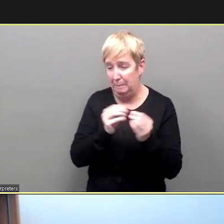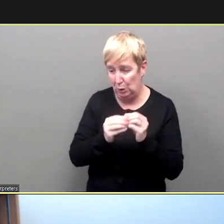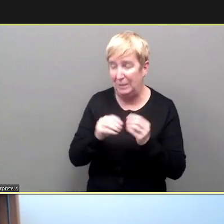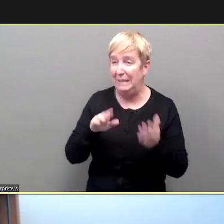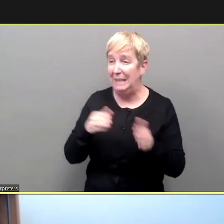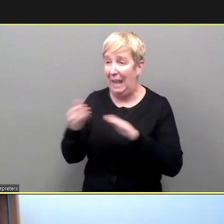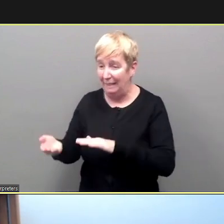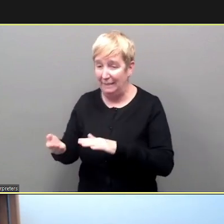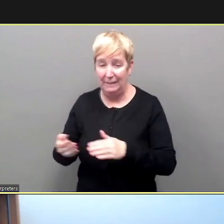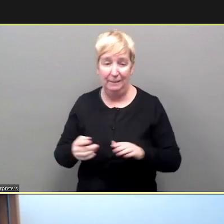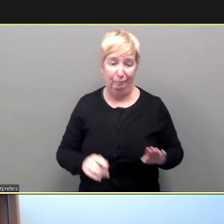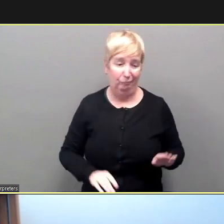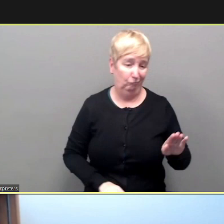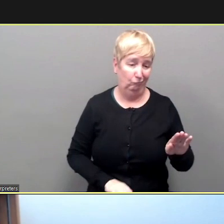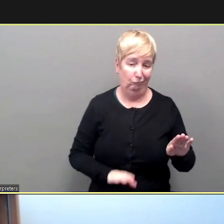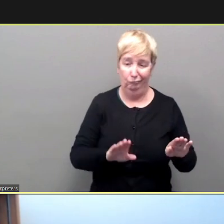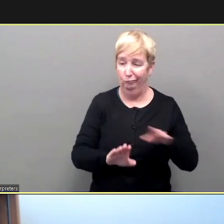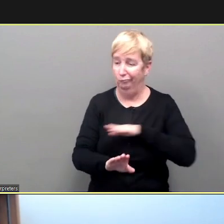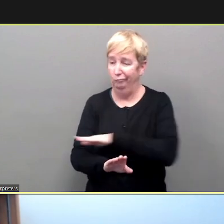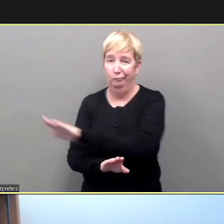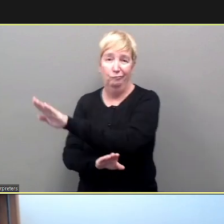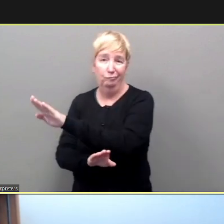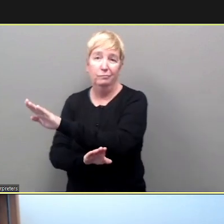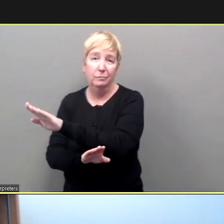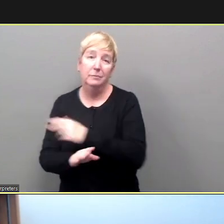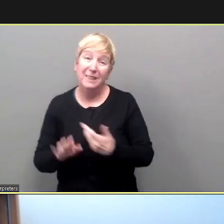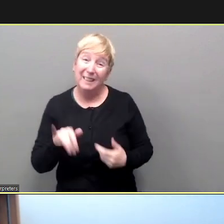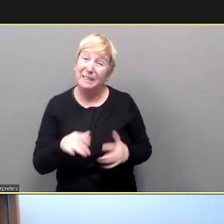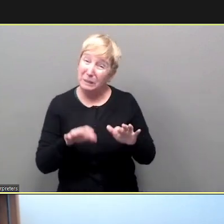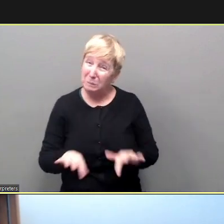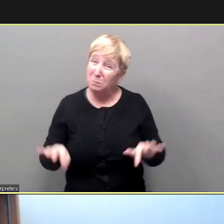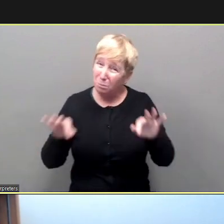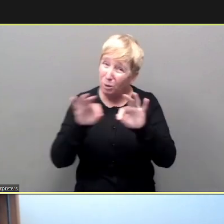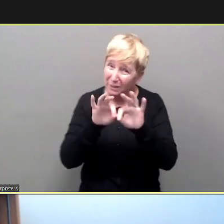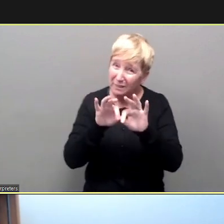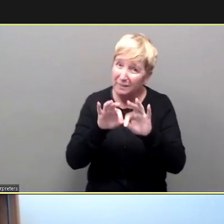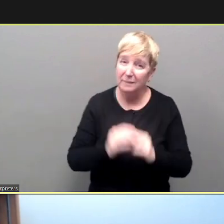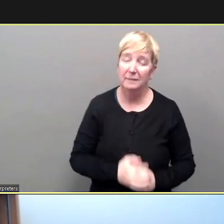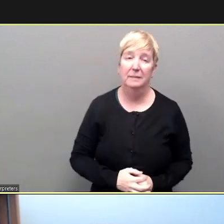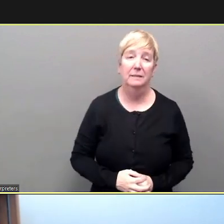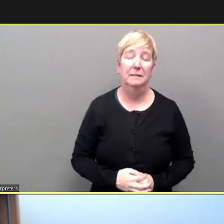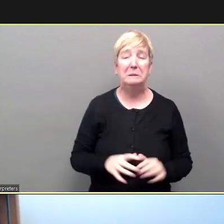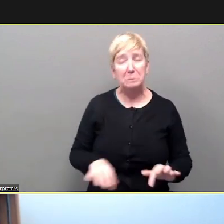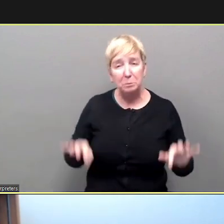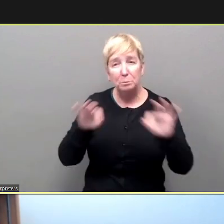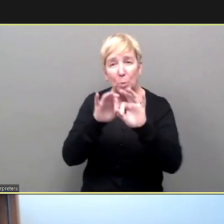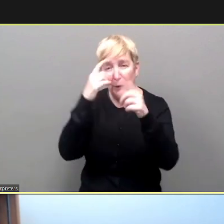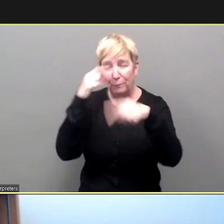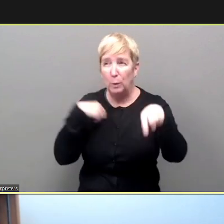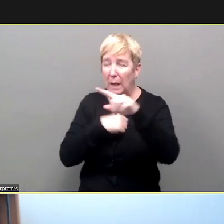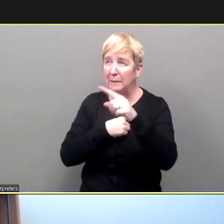are rising. This is very important information to consider as we